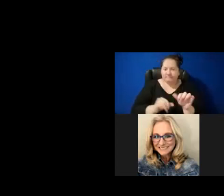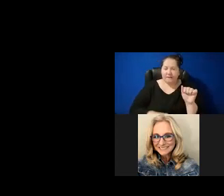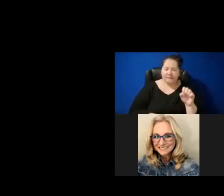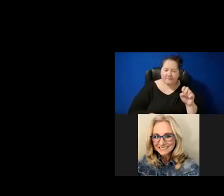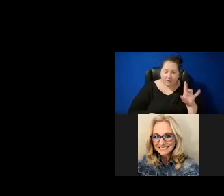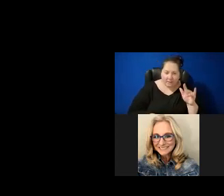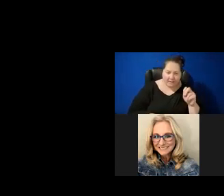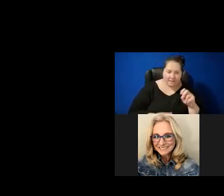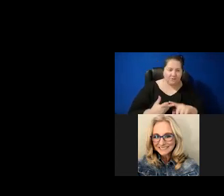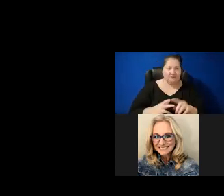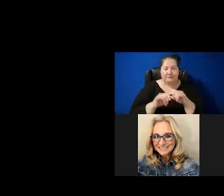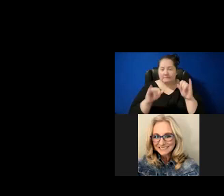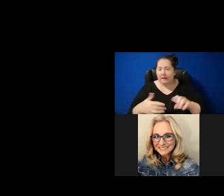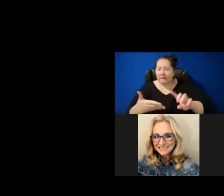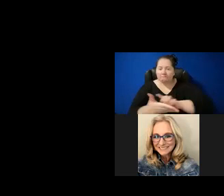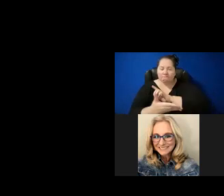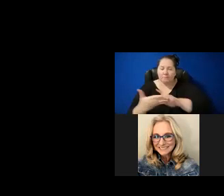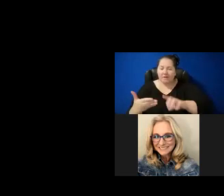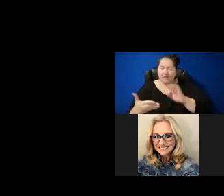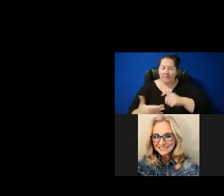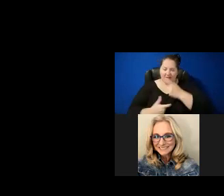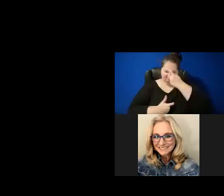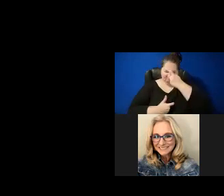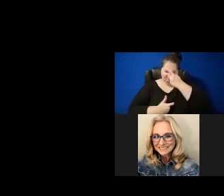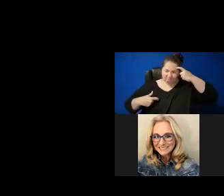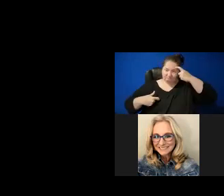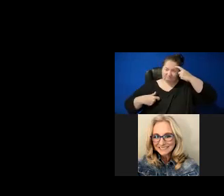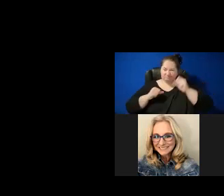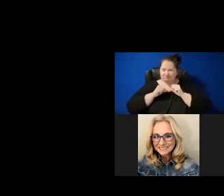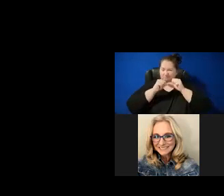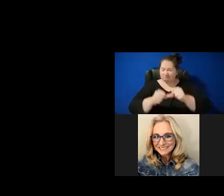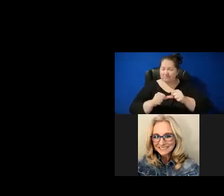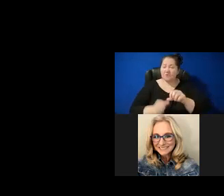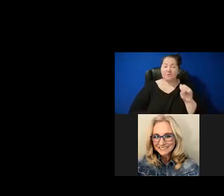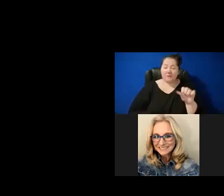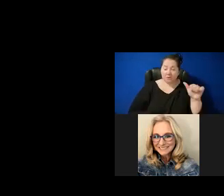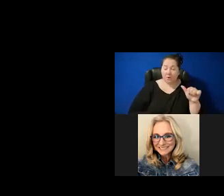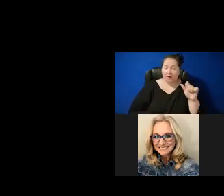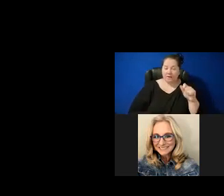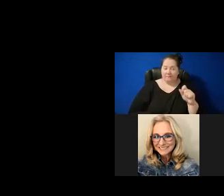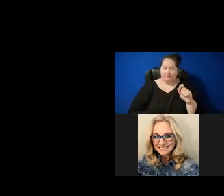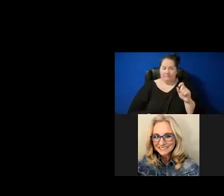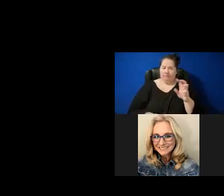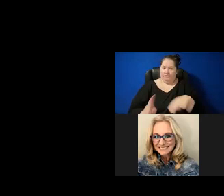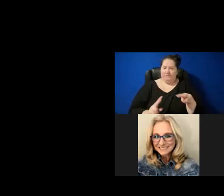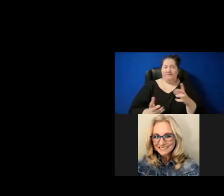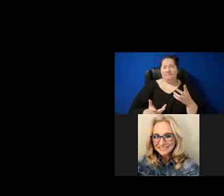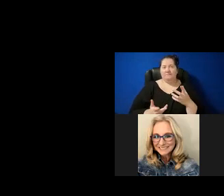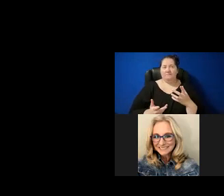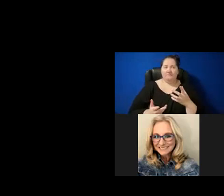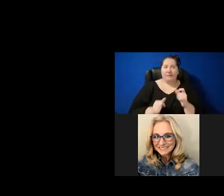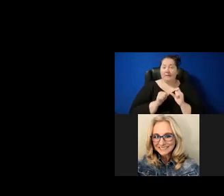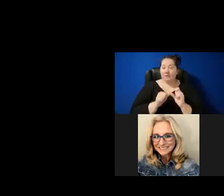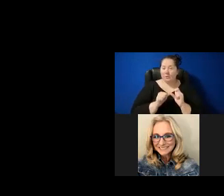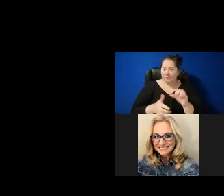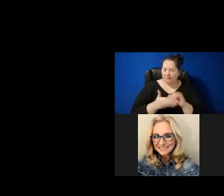left lasting scars on these communities. So sexual assault can be perceived as a continuation